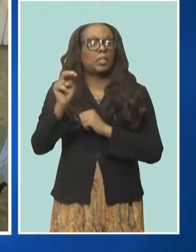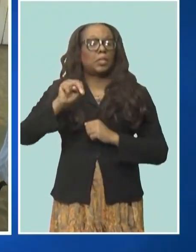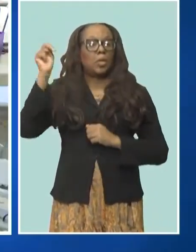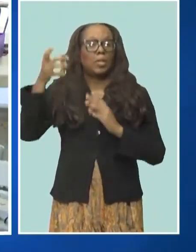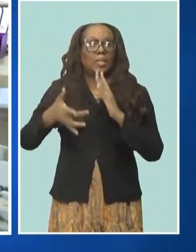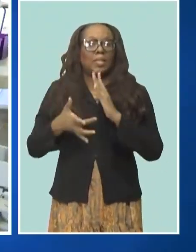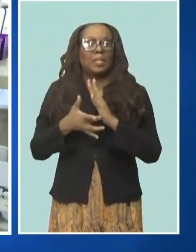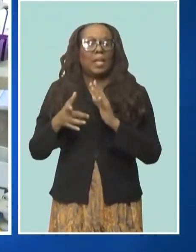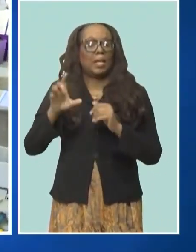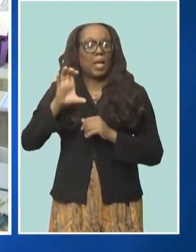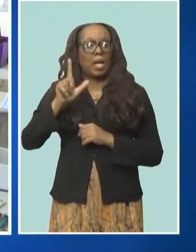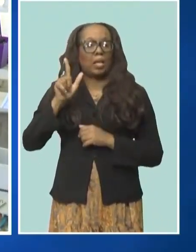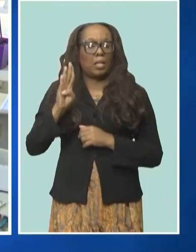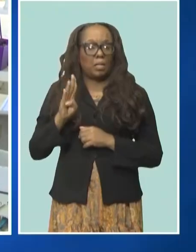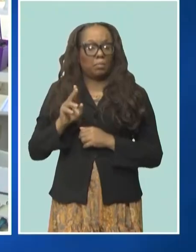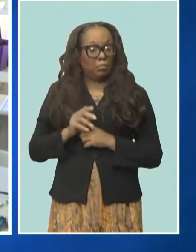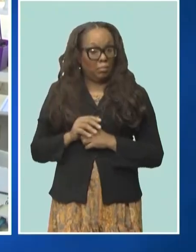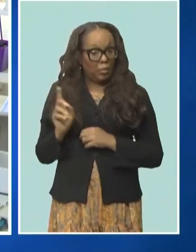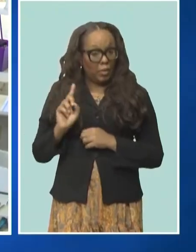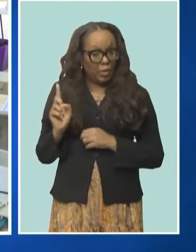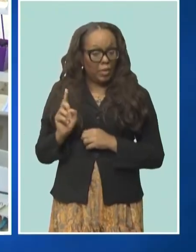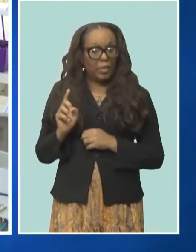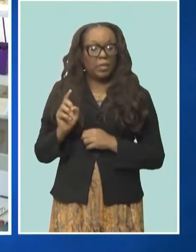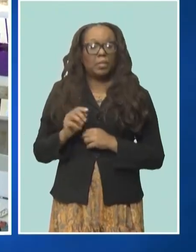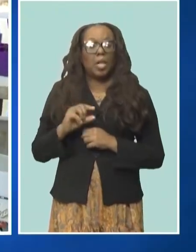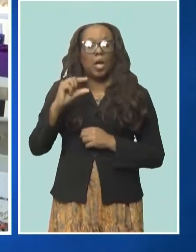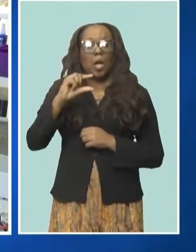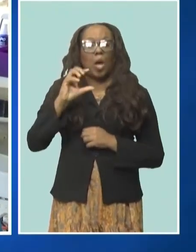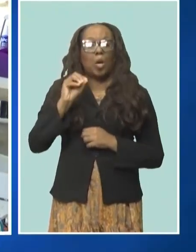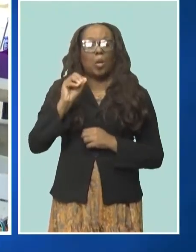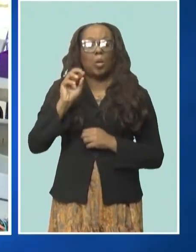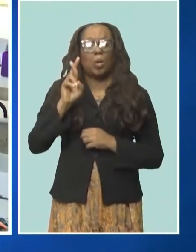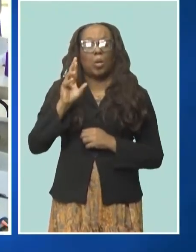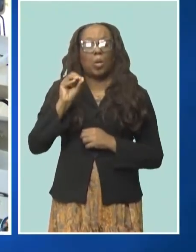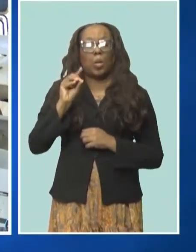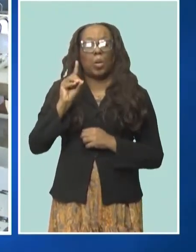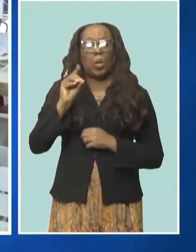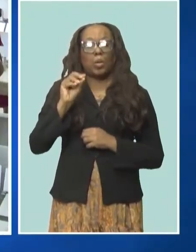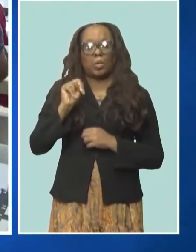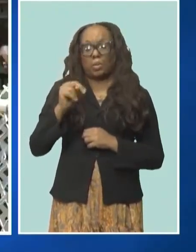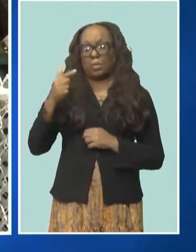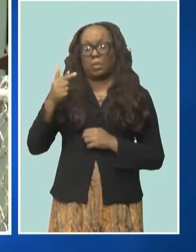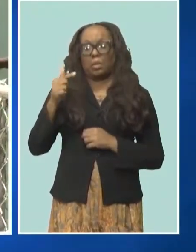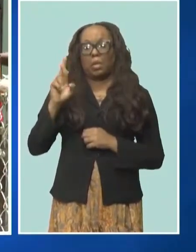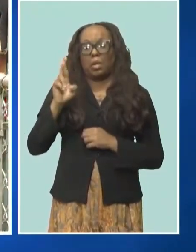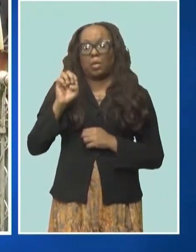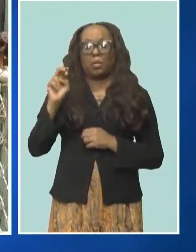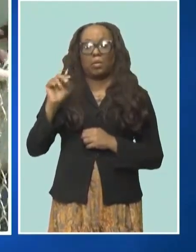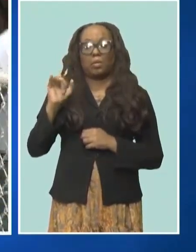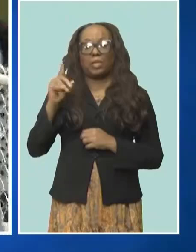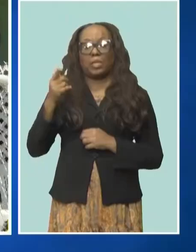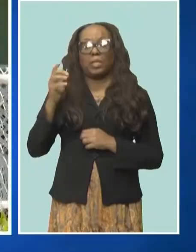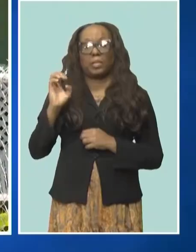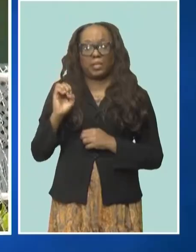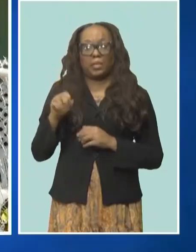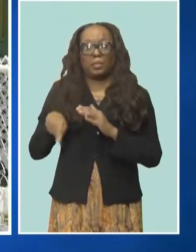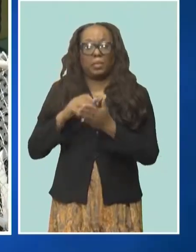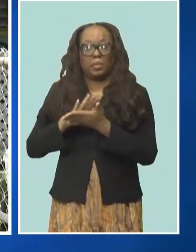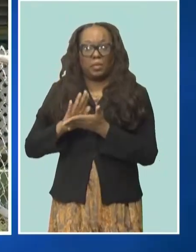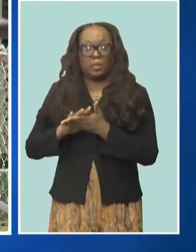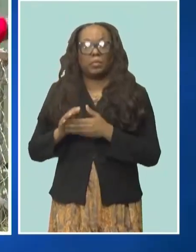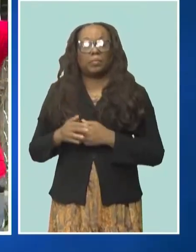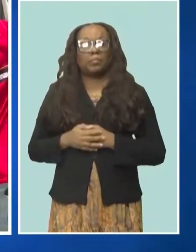Gordon Greenwich Primary School before going on the campaign trail. And with the support of his cabinet colleagues led by Deputy Prime Minister